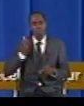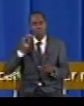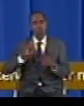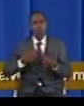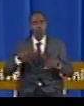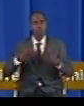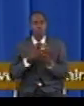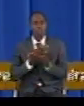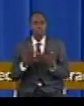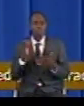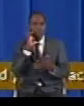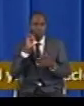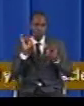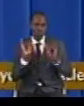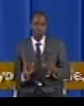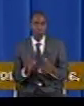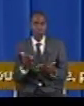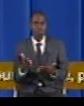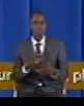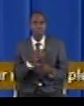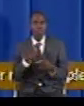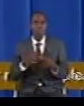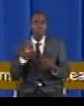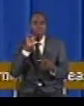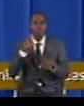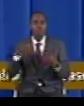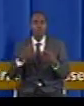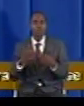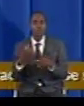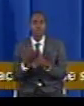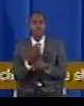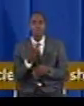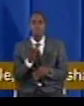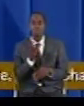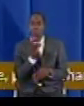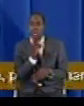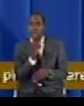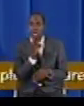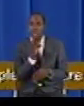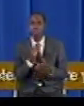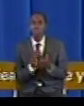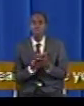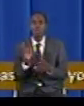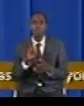there. When I go out to fetch water, that was when I went and